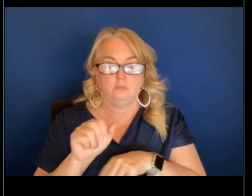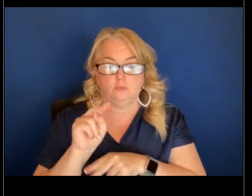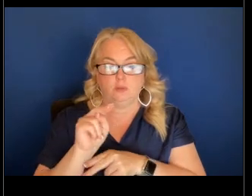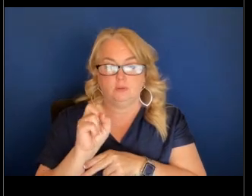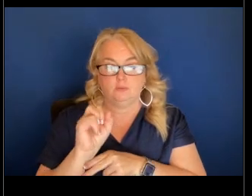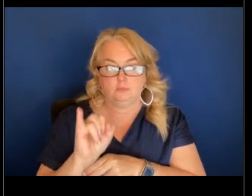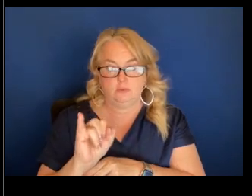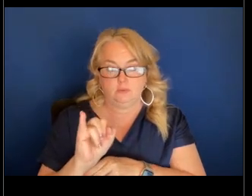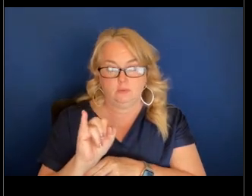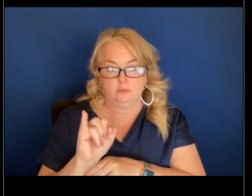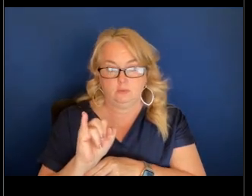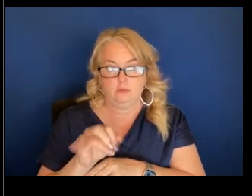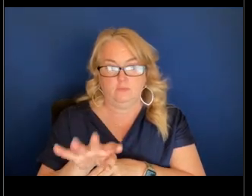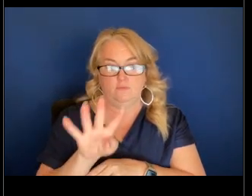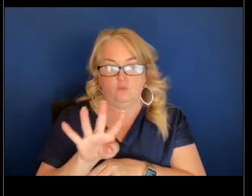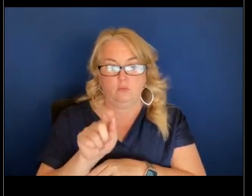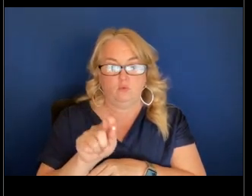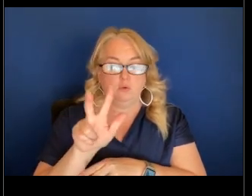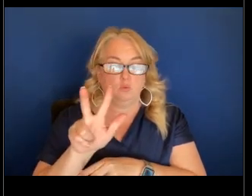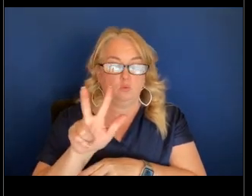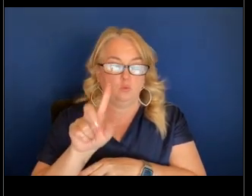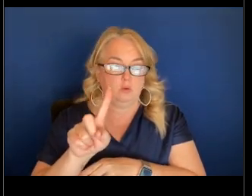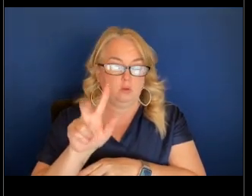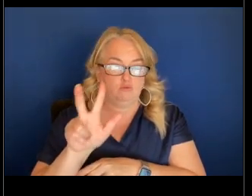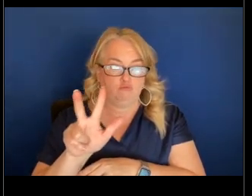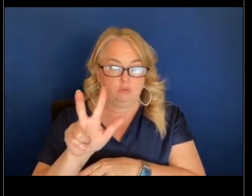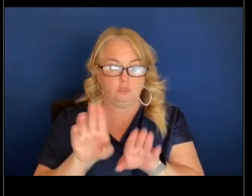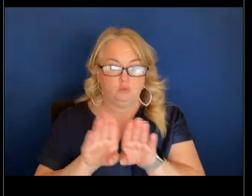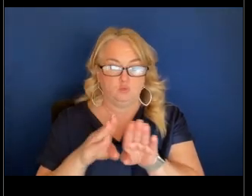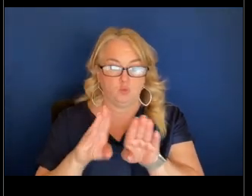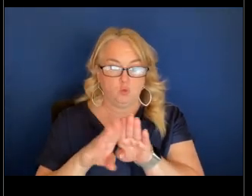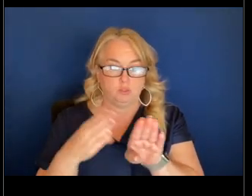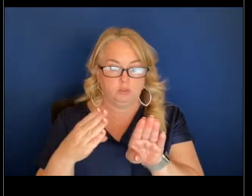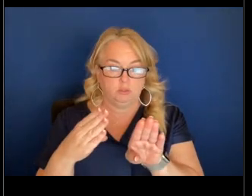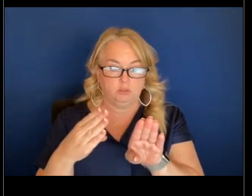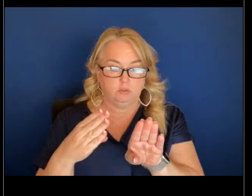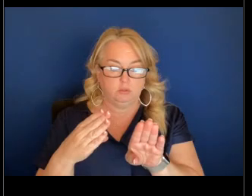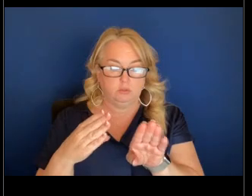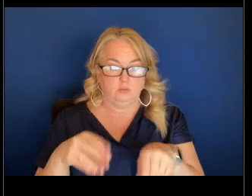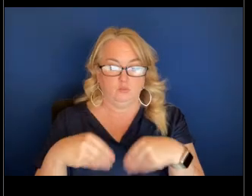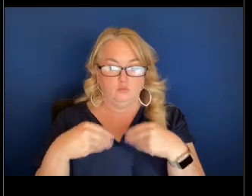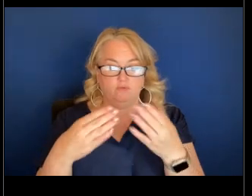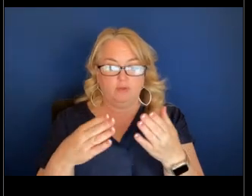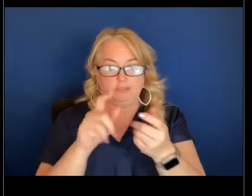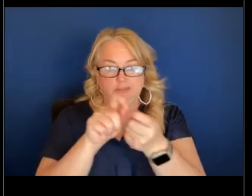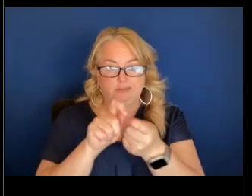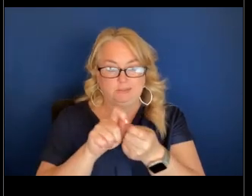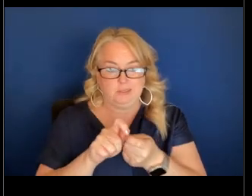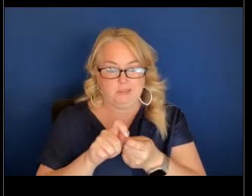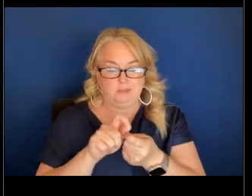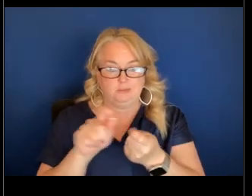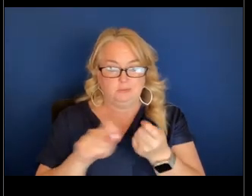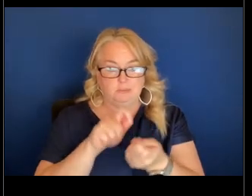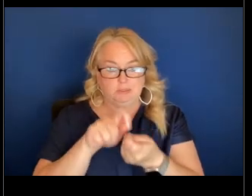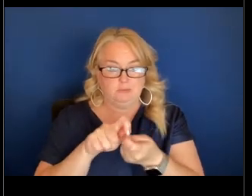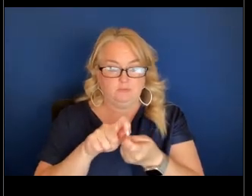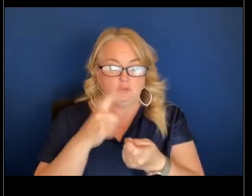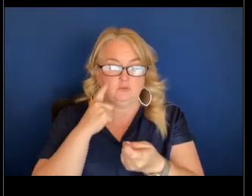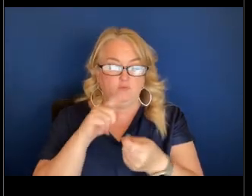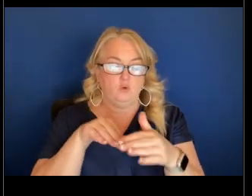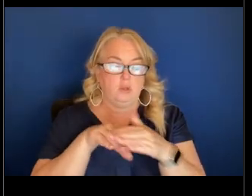ANSI 4.13, doors, provides detailed specifications for